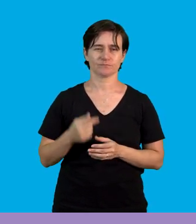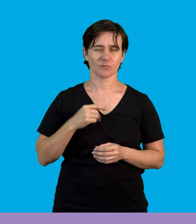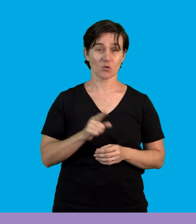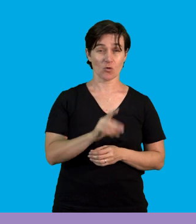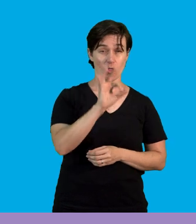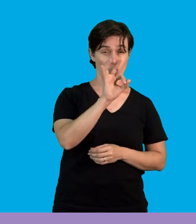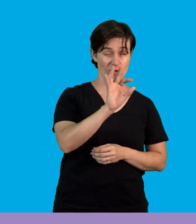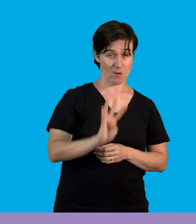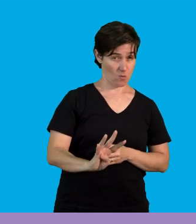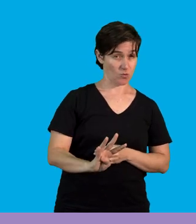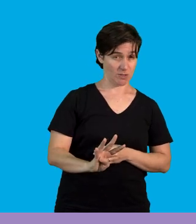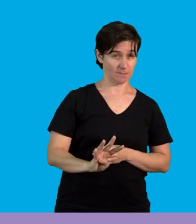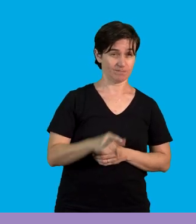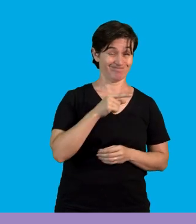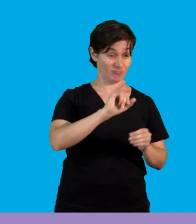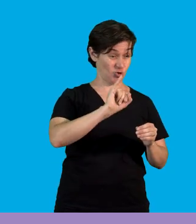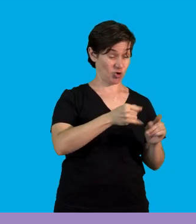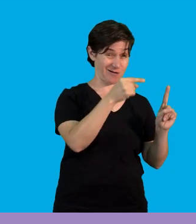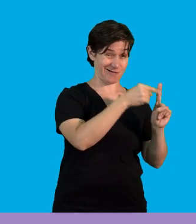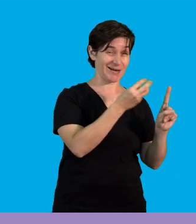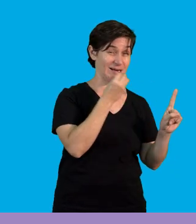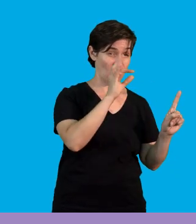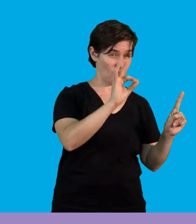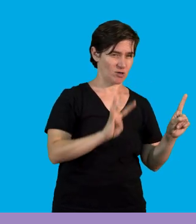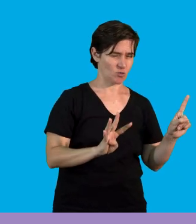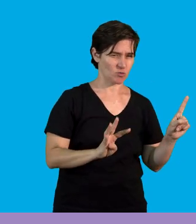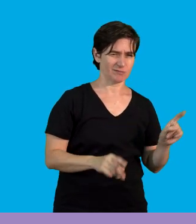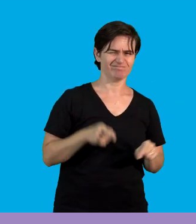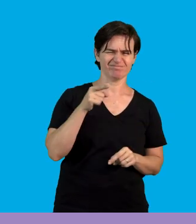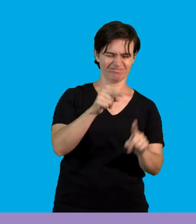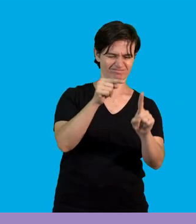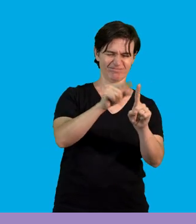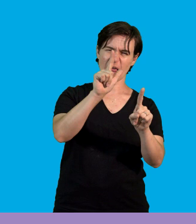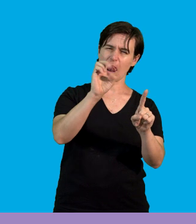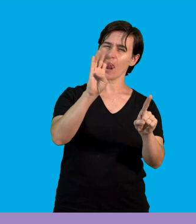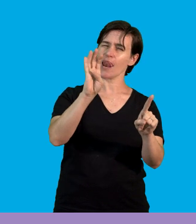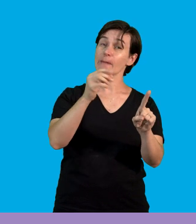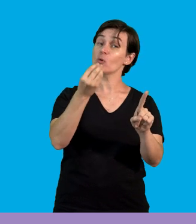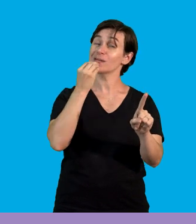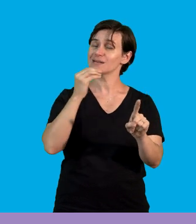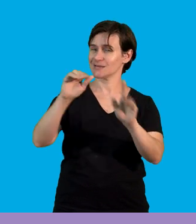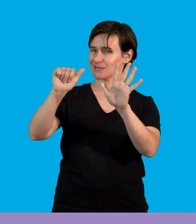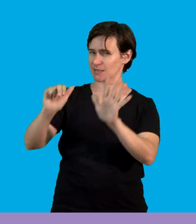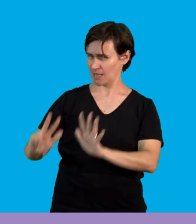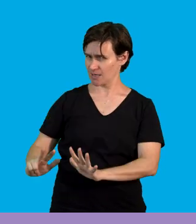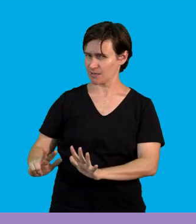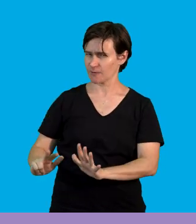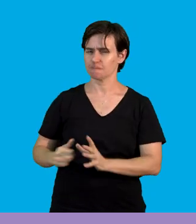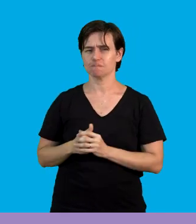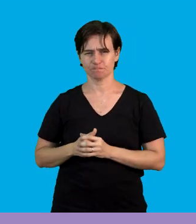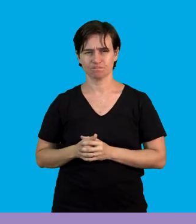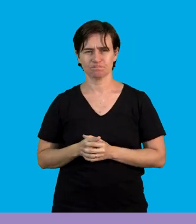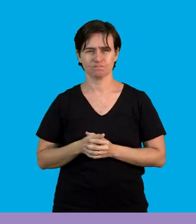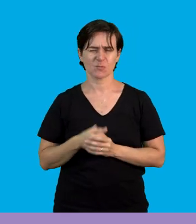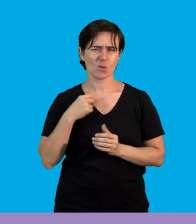fractions, 3/4 and 6/8. Look at them and let's look at the